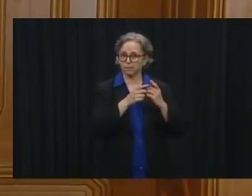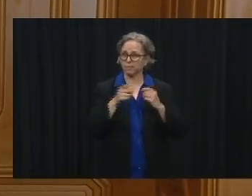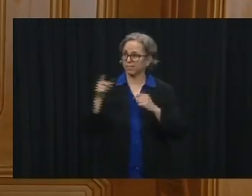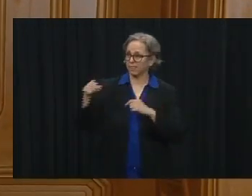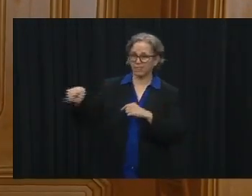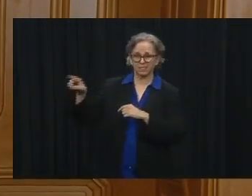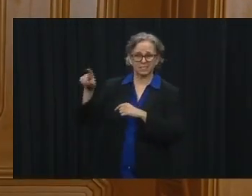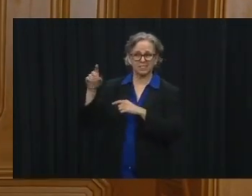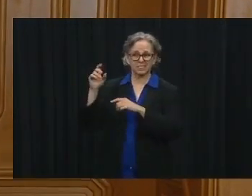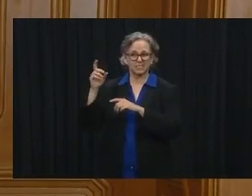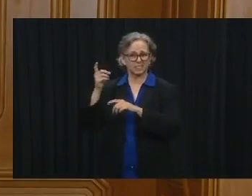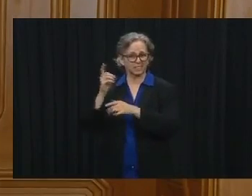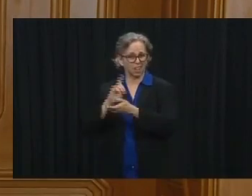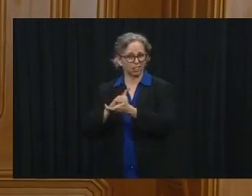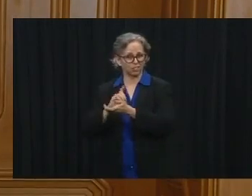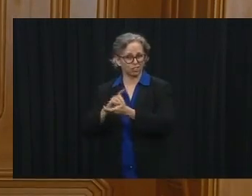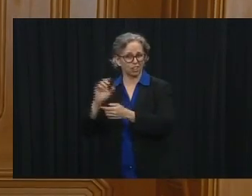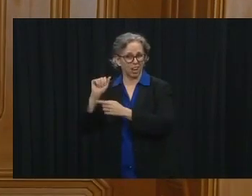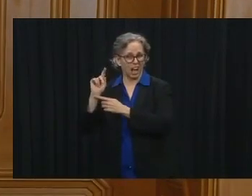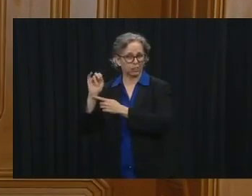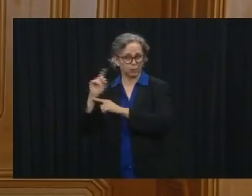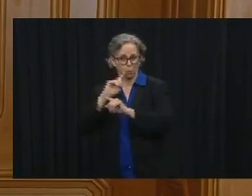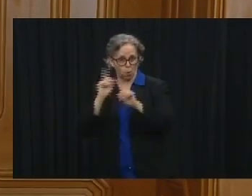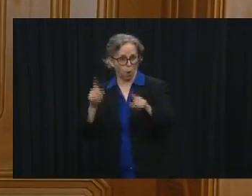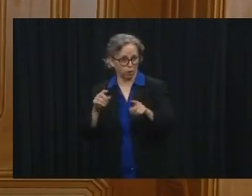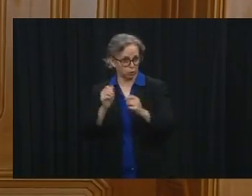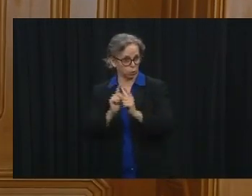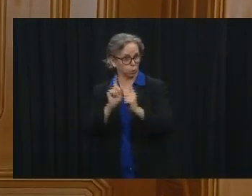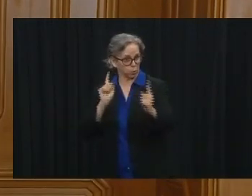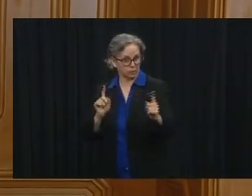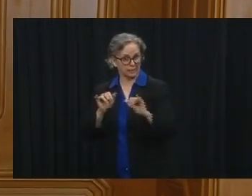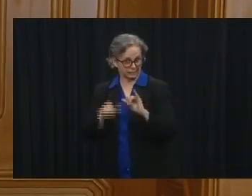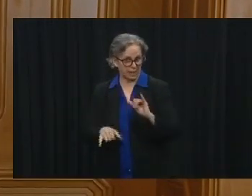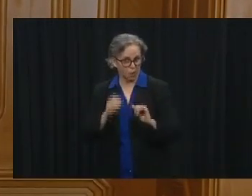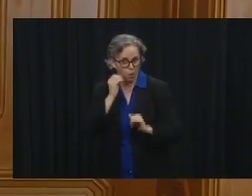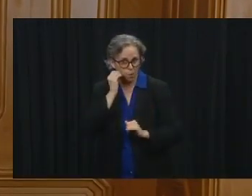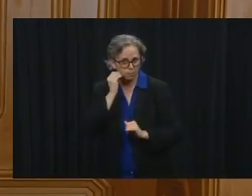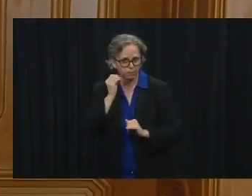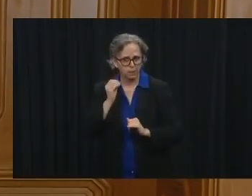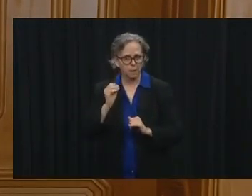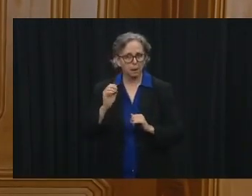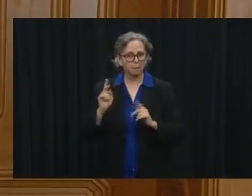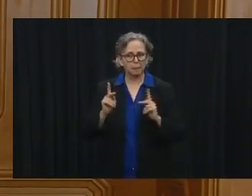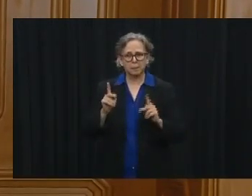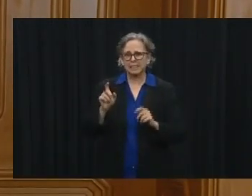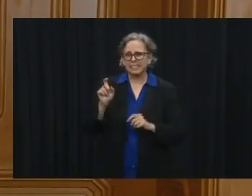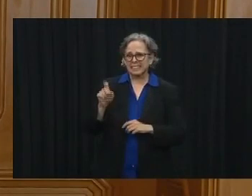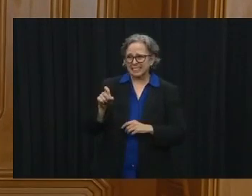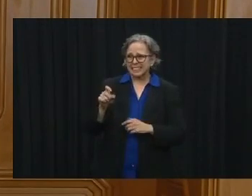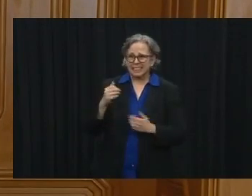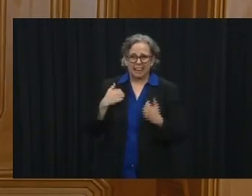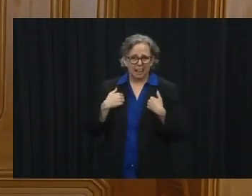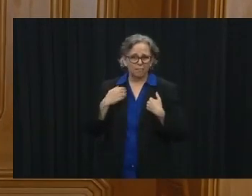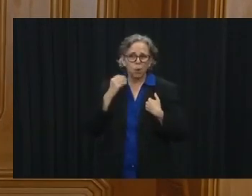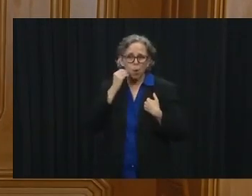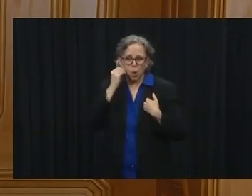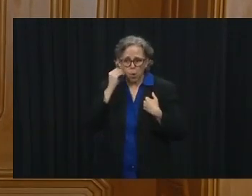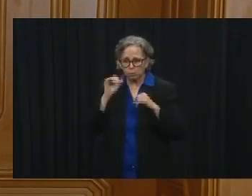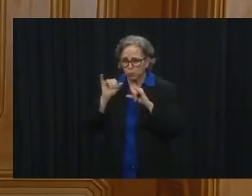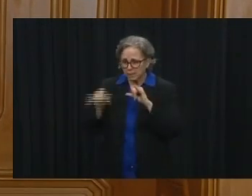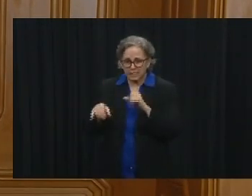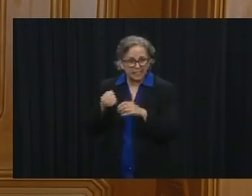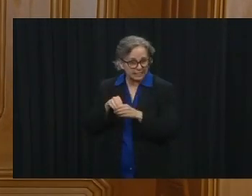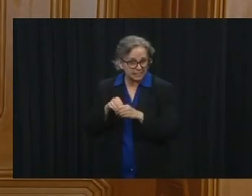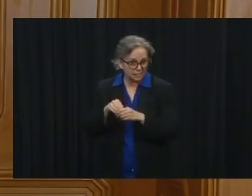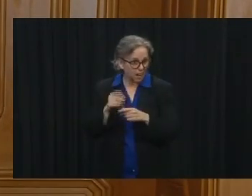home. And obviously people have to have a home to stay in. Our courts